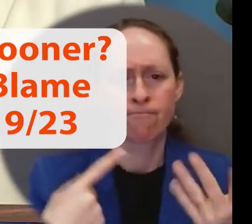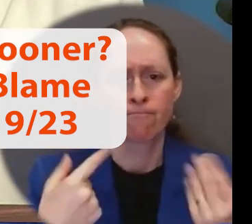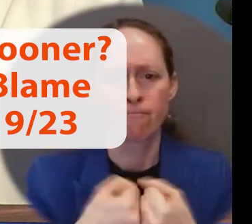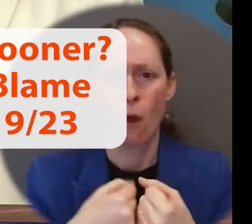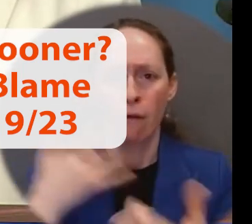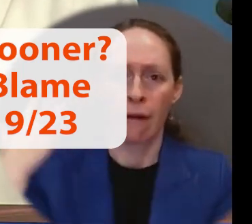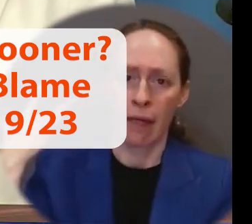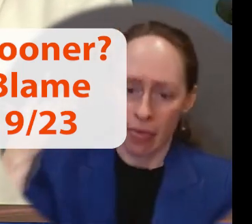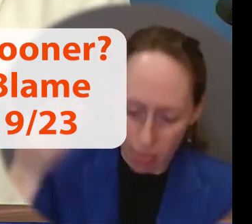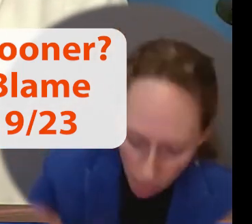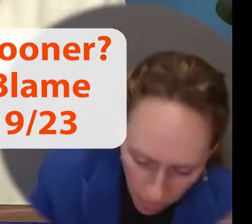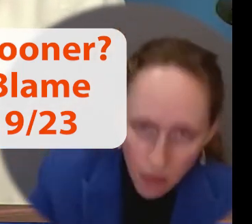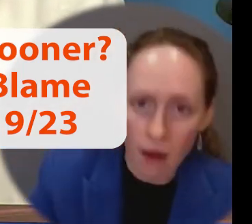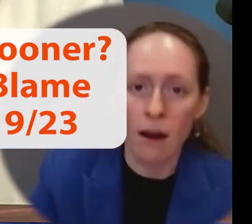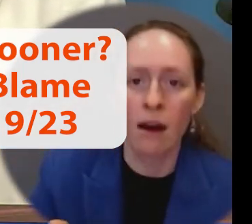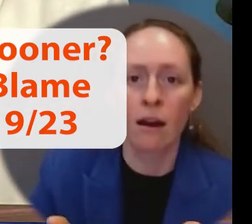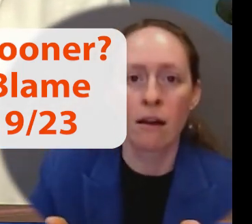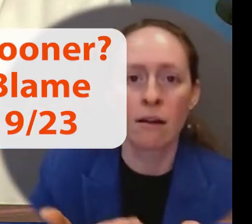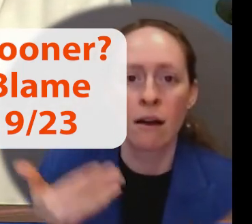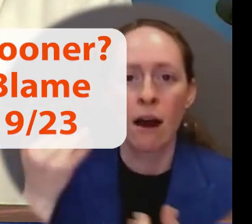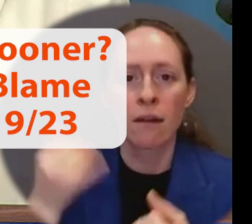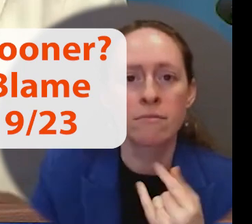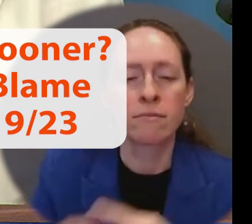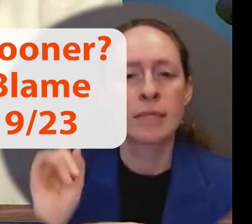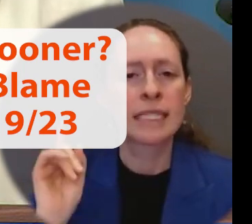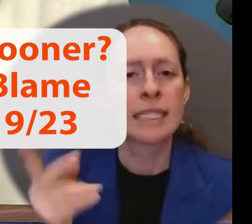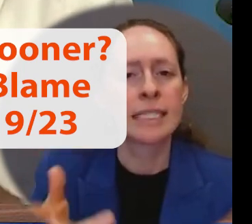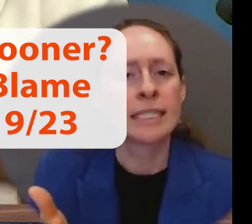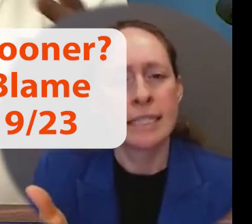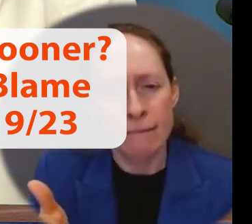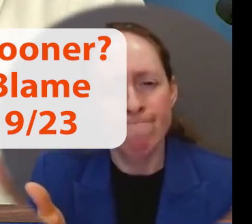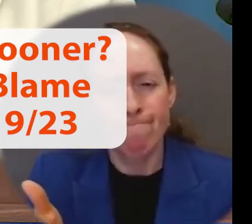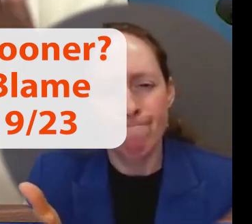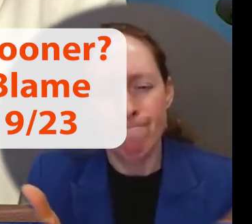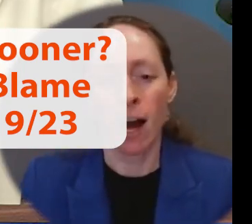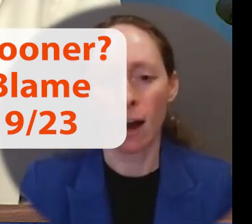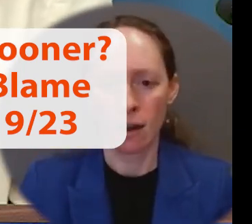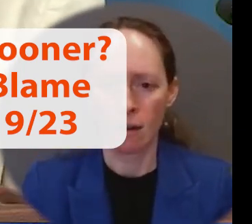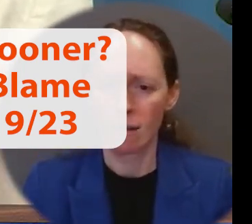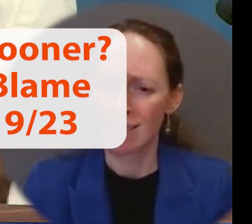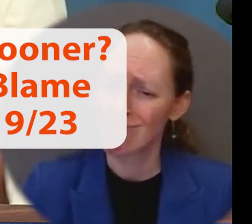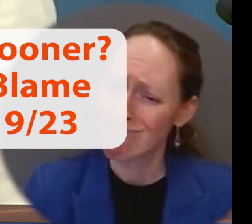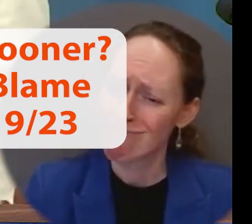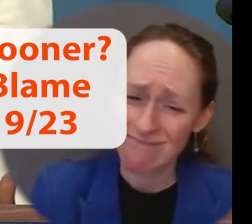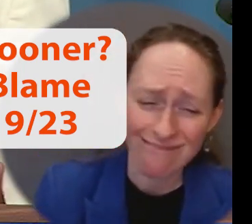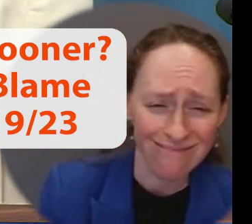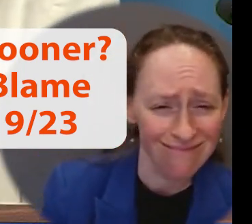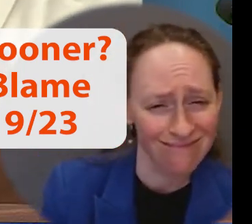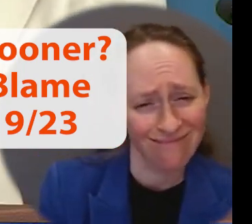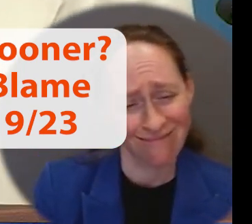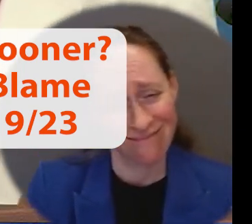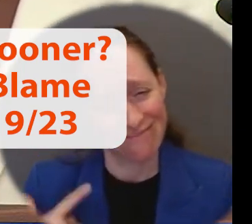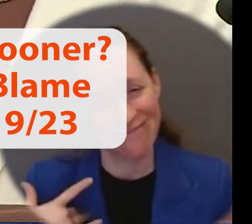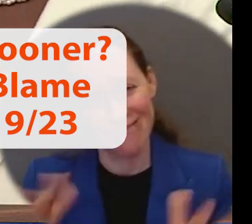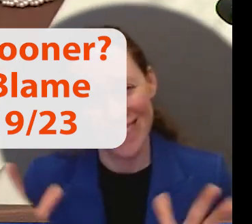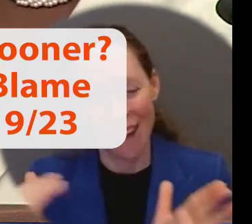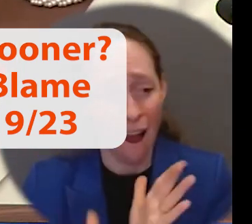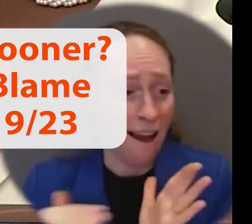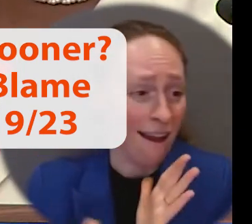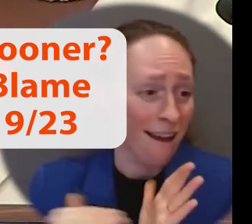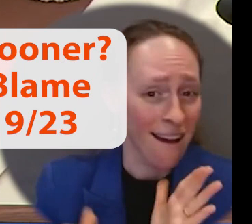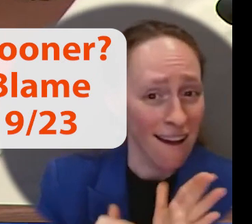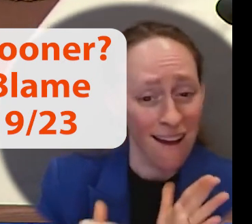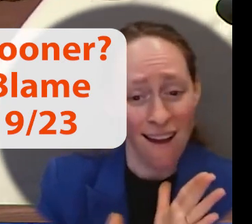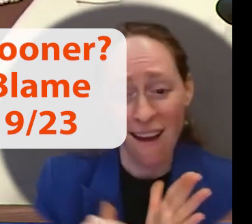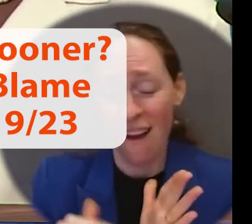engagement, look, the president has taken this very seriously. You've heard me say this over and over and over again, ad nauseum probably, on the first day of this